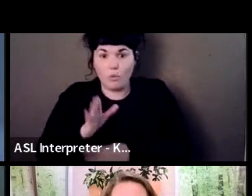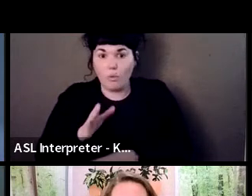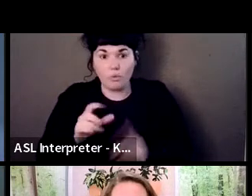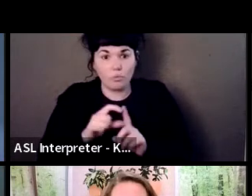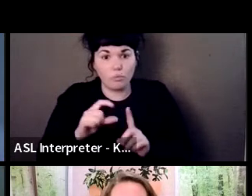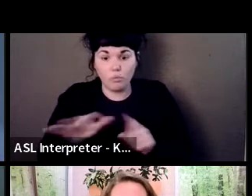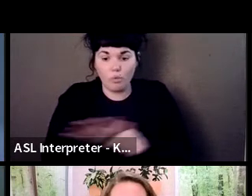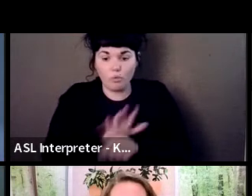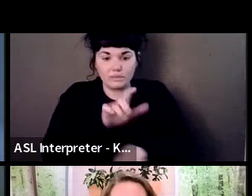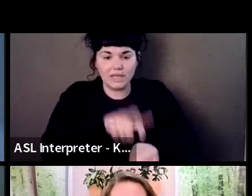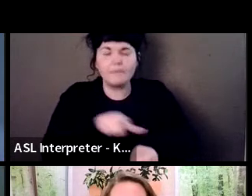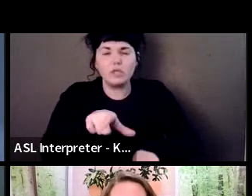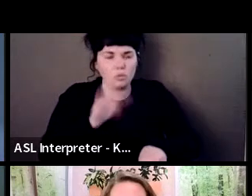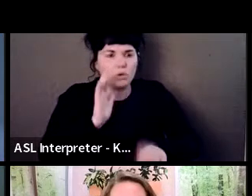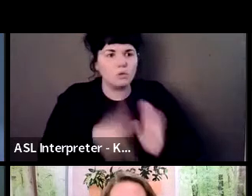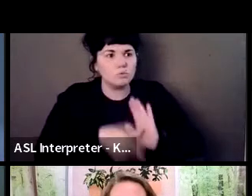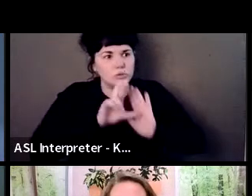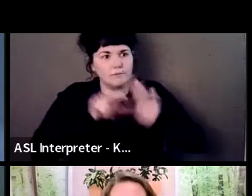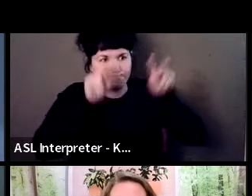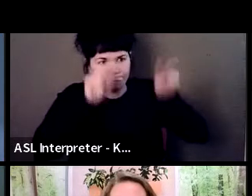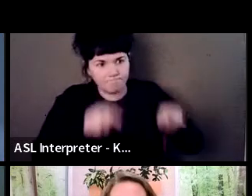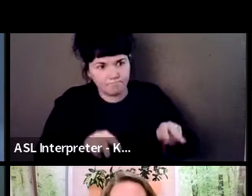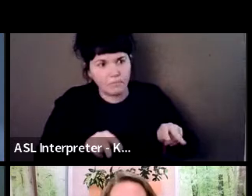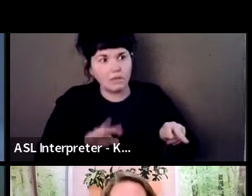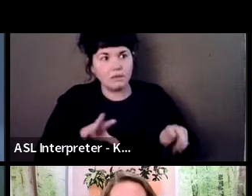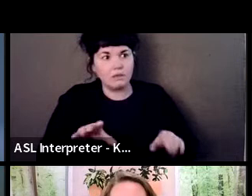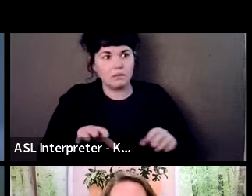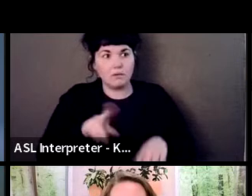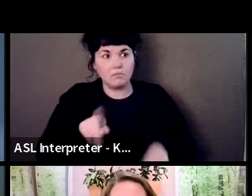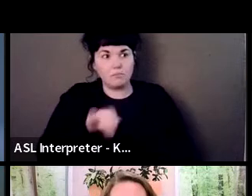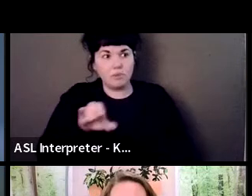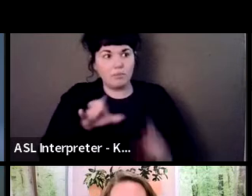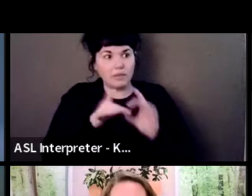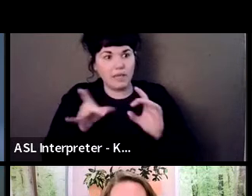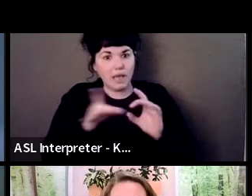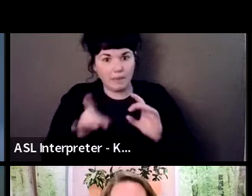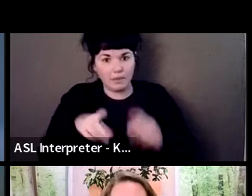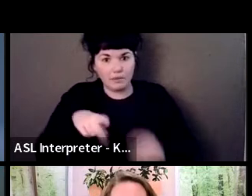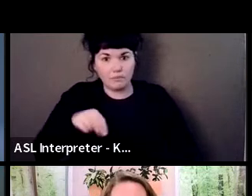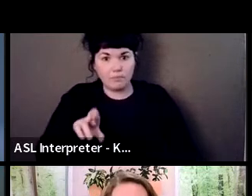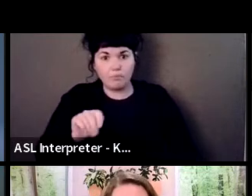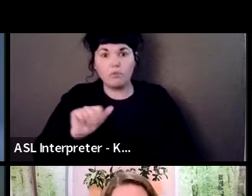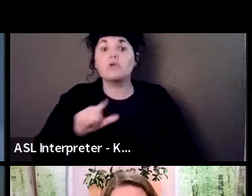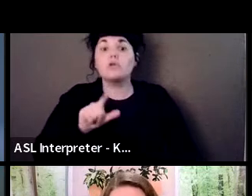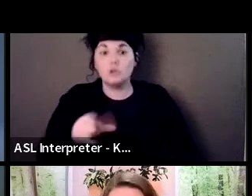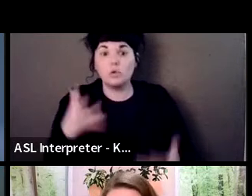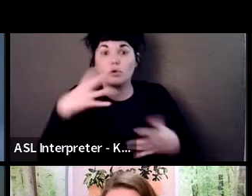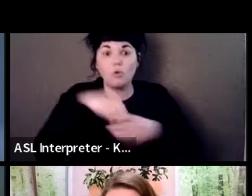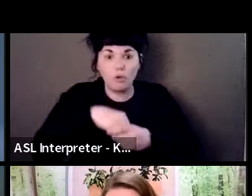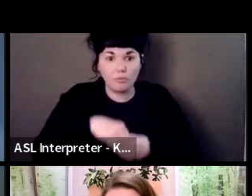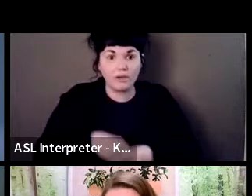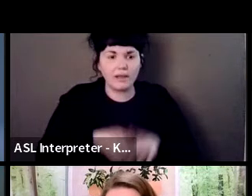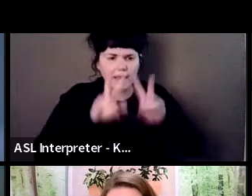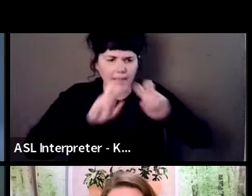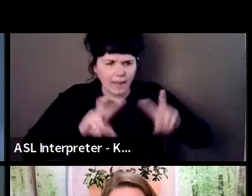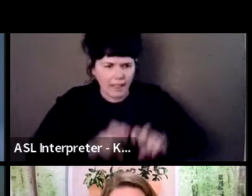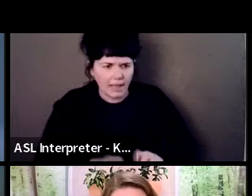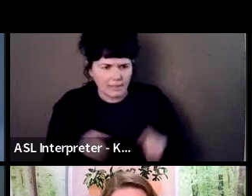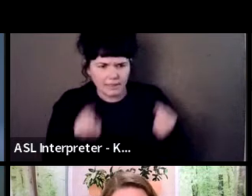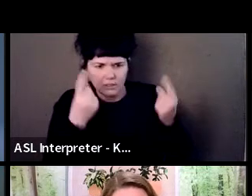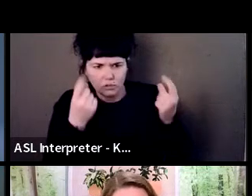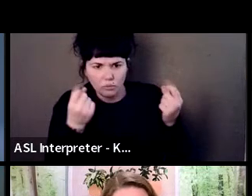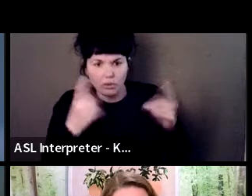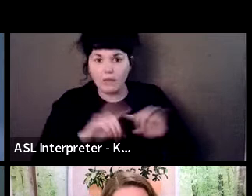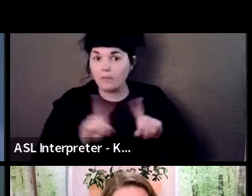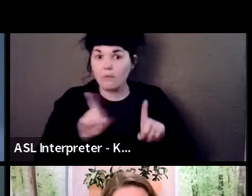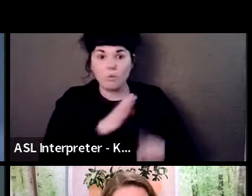on the public for a public comment portal and that you were incorporating it and analyzing it, interpreting it. But we never